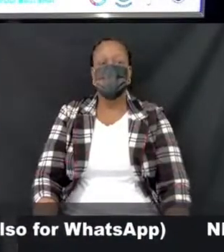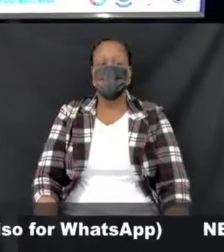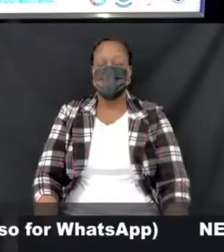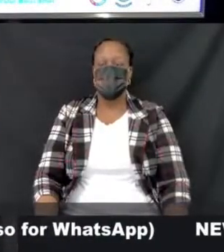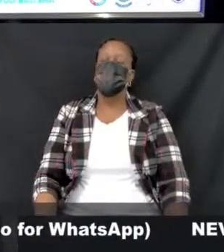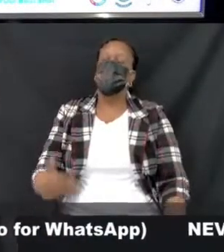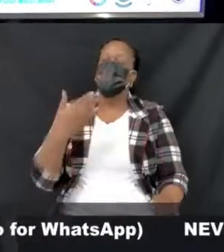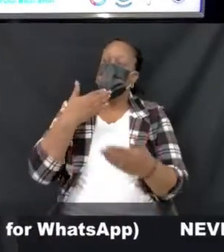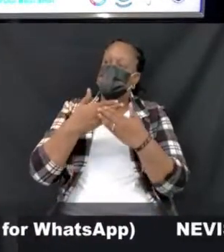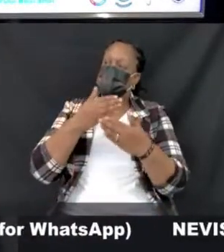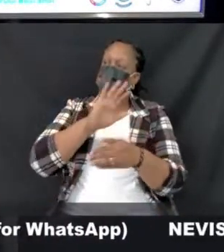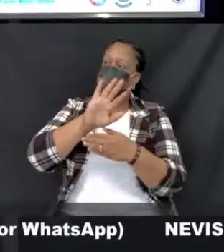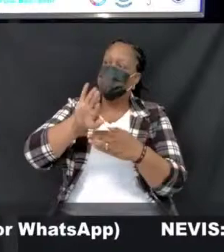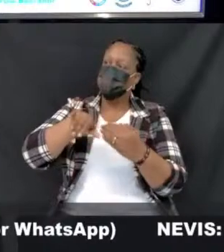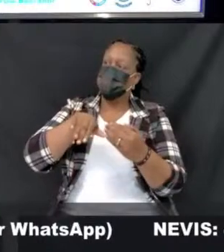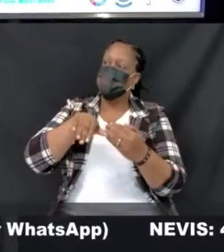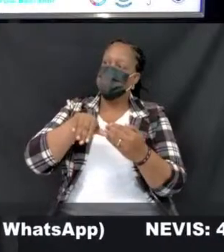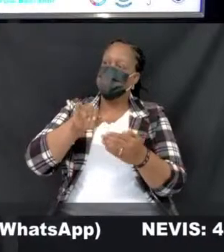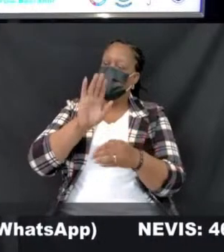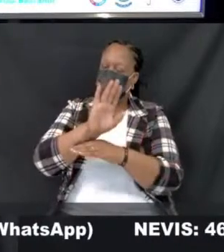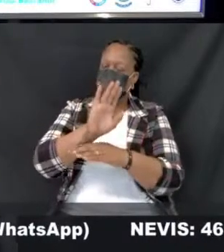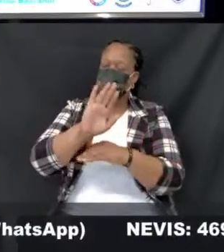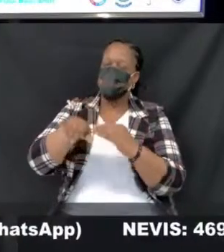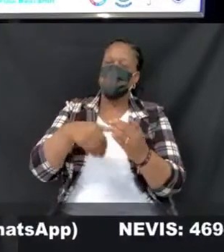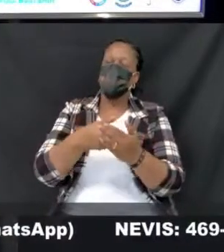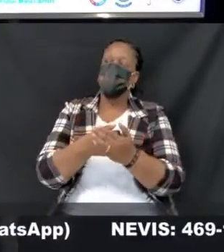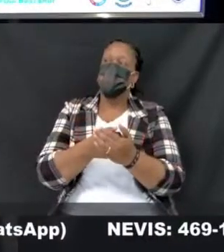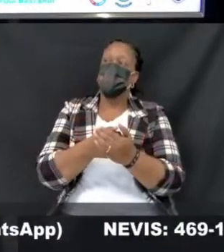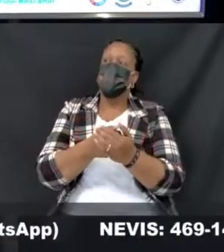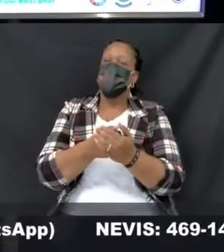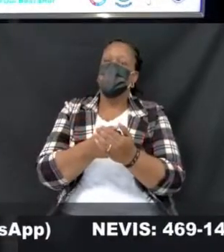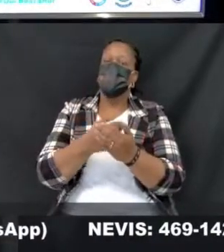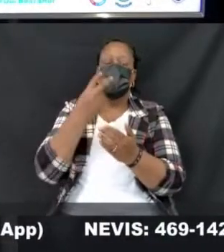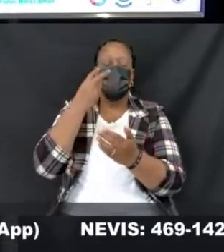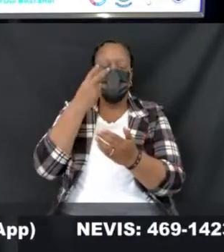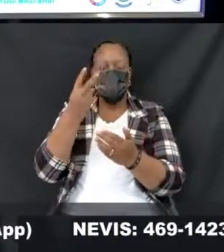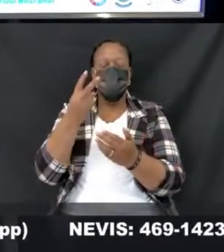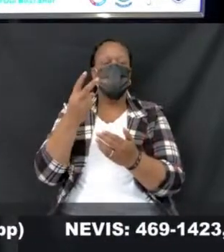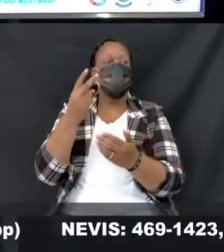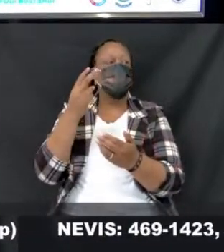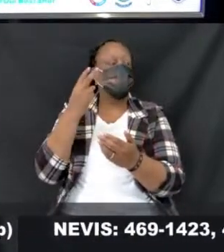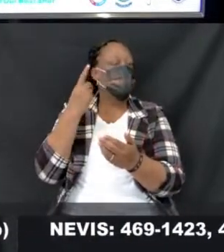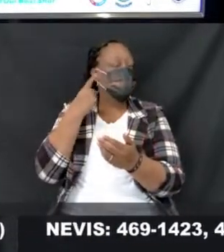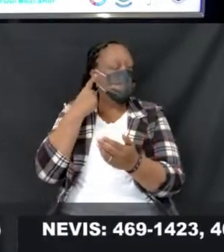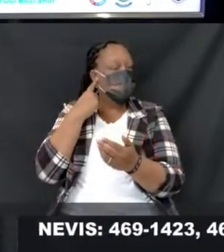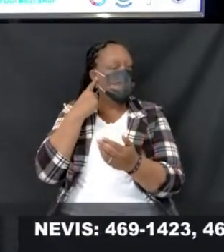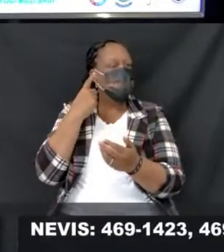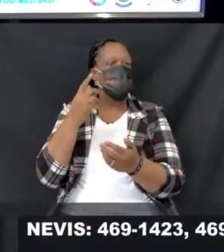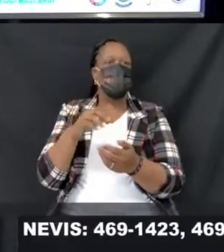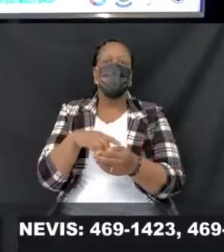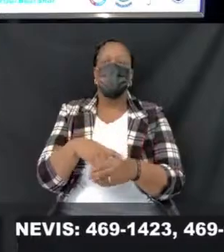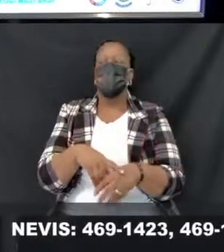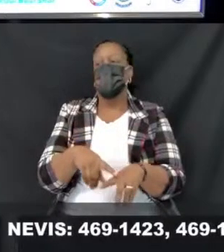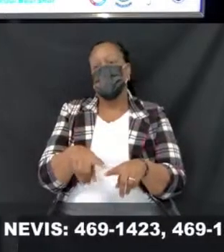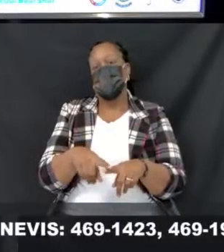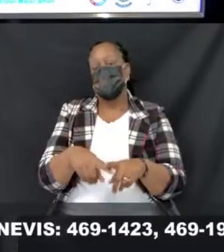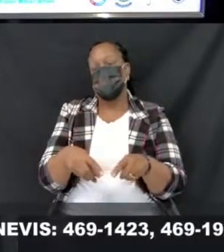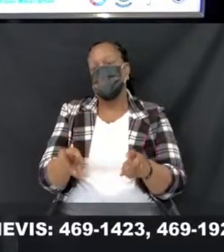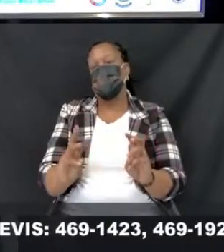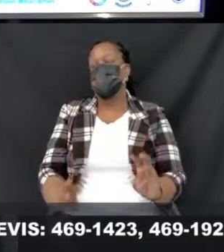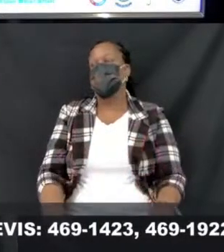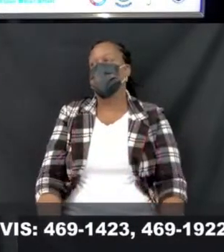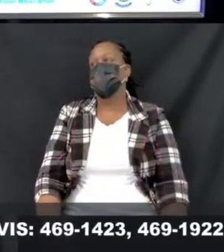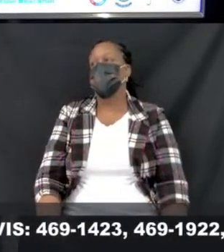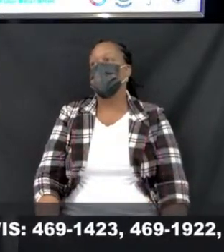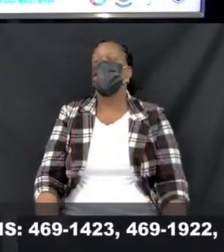Pleasant good afternoon, Mr. Williams and all those who are joining us via all the various means. Thank you for being here with